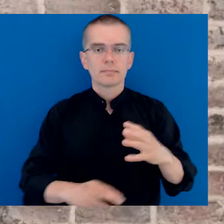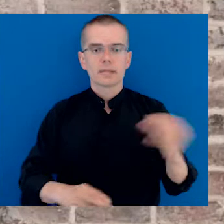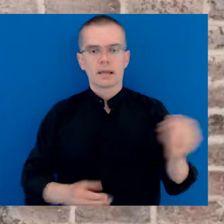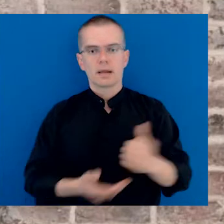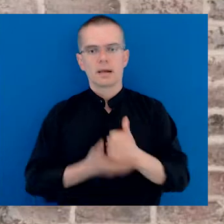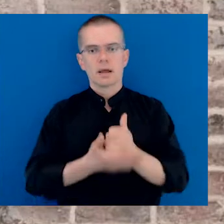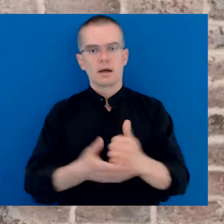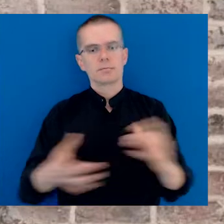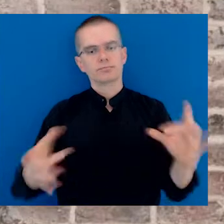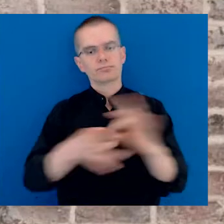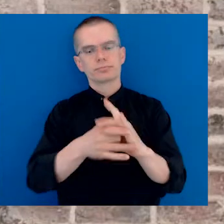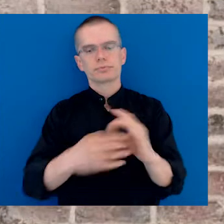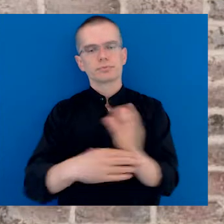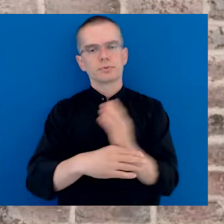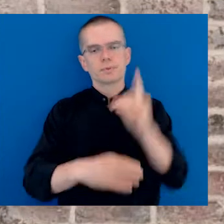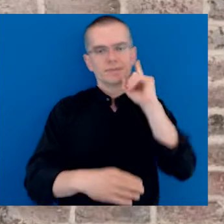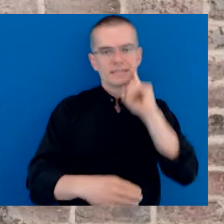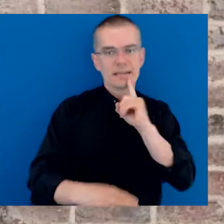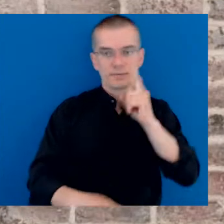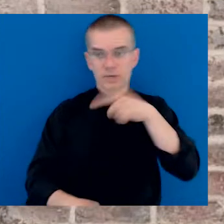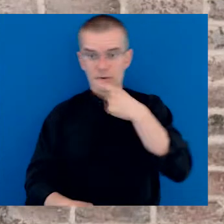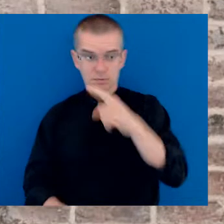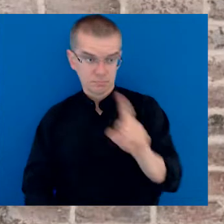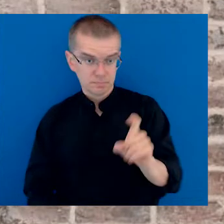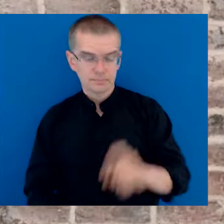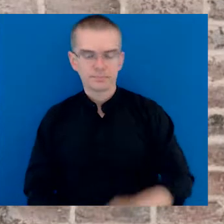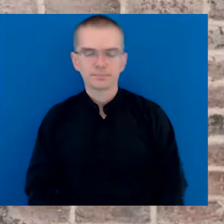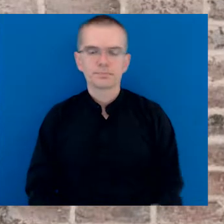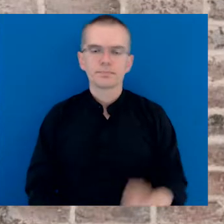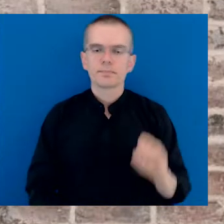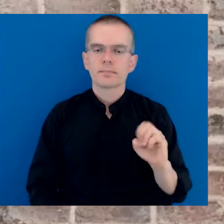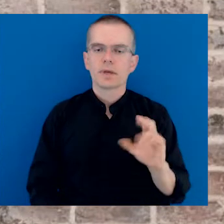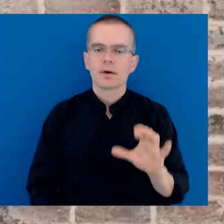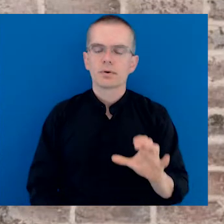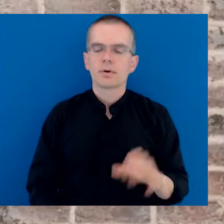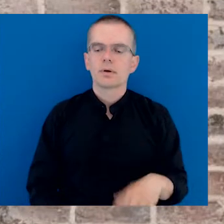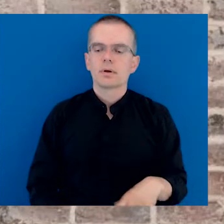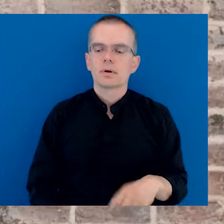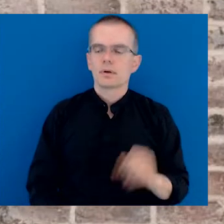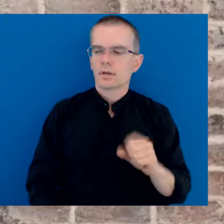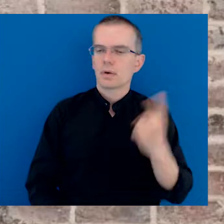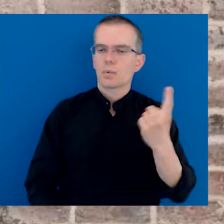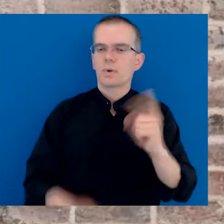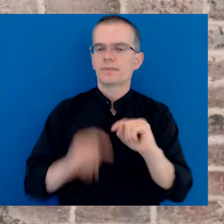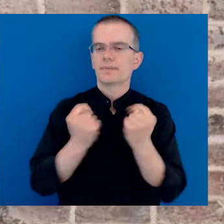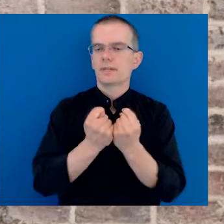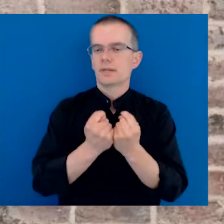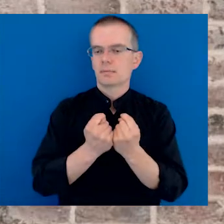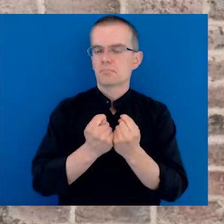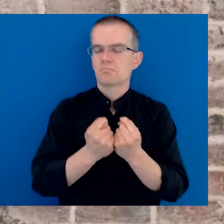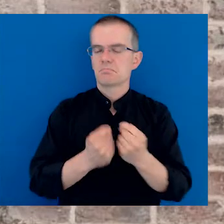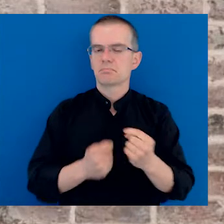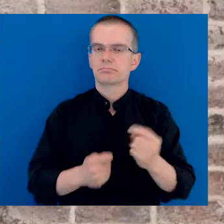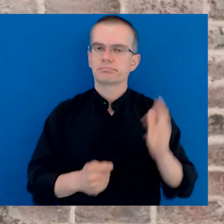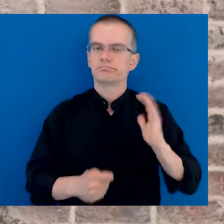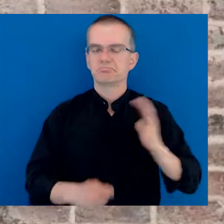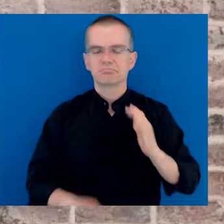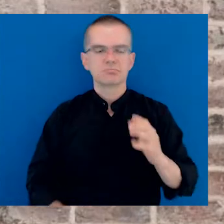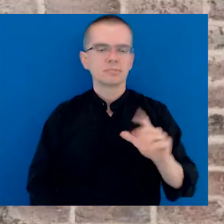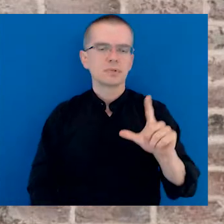between the deaf and the hearing communities, didn't he? Yeah, absolutely. One of the teams he played for, the Louisville Colonels,